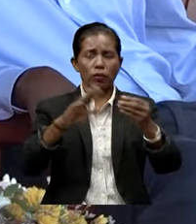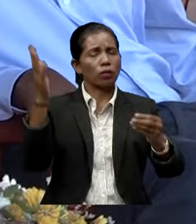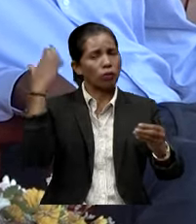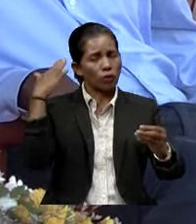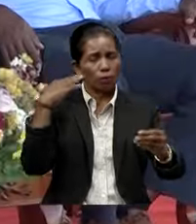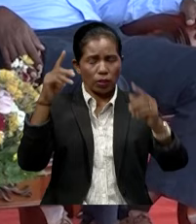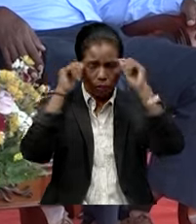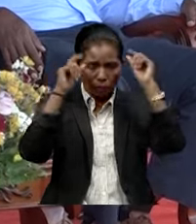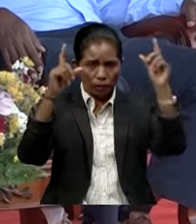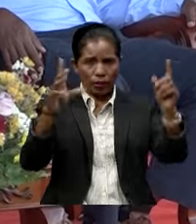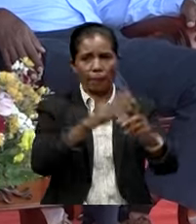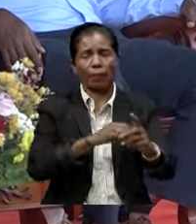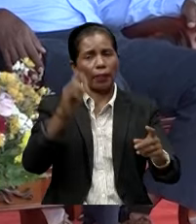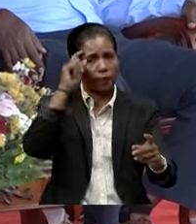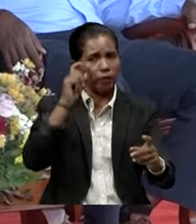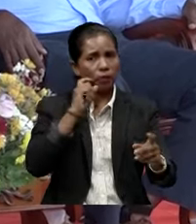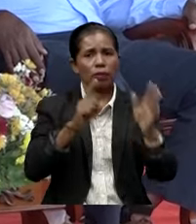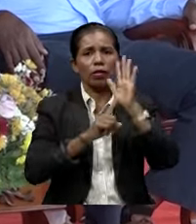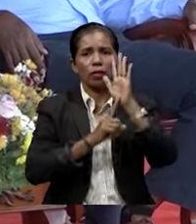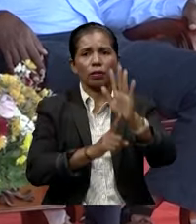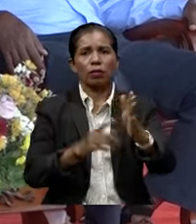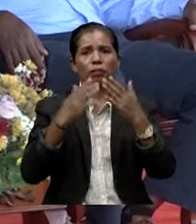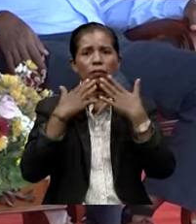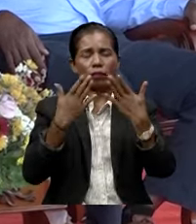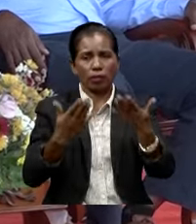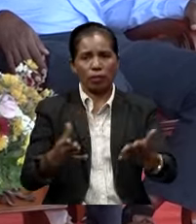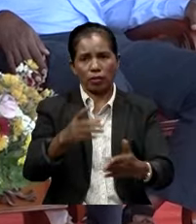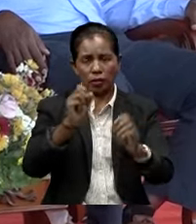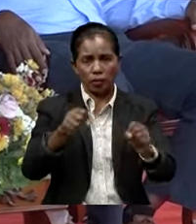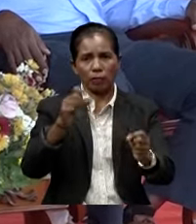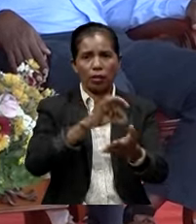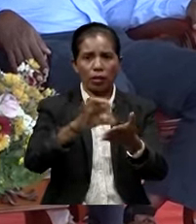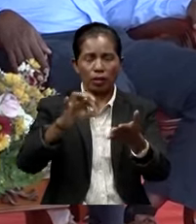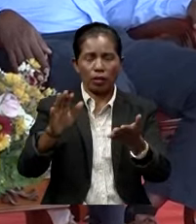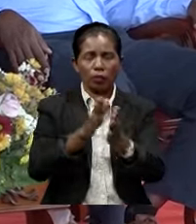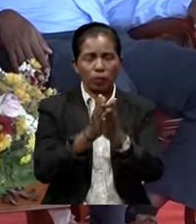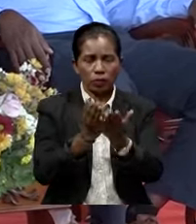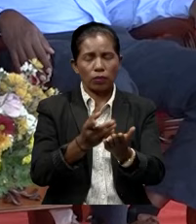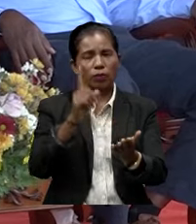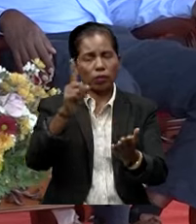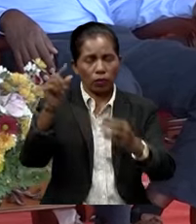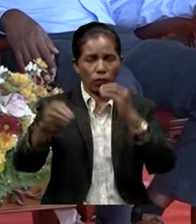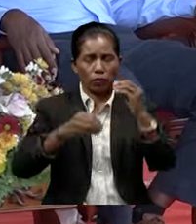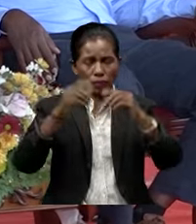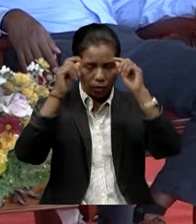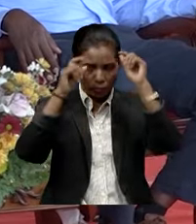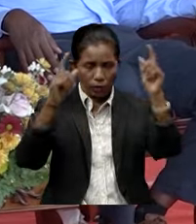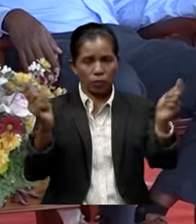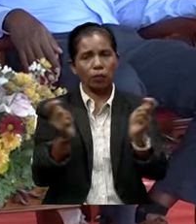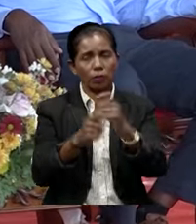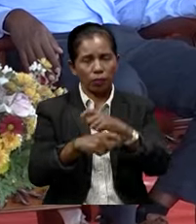E a ocasião, né, Xanana Moça, teu agradecimento, Baião Martin, tamabele aquele livro ida com a Timor-Leste no traduz